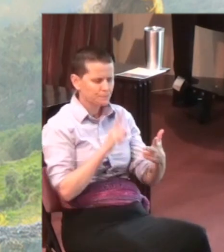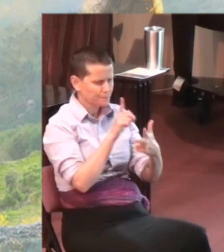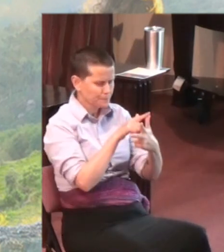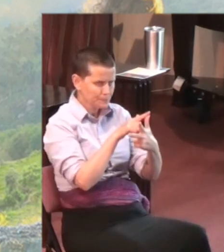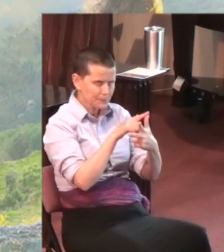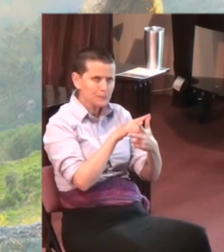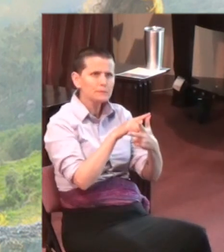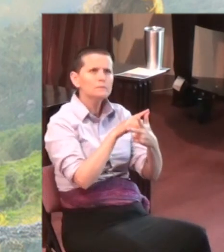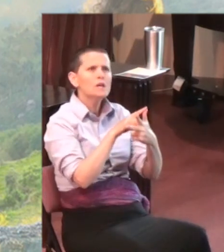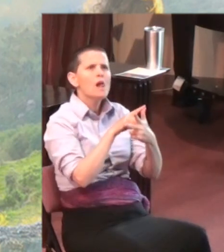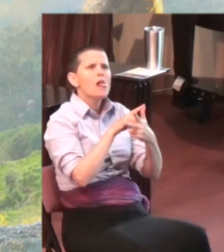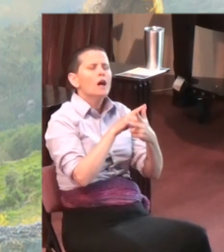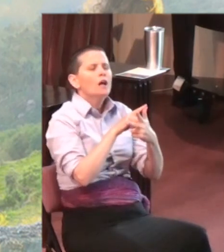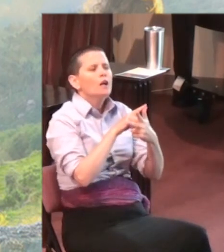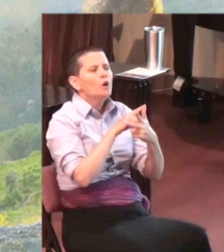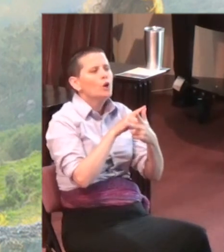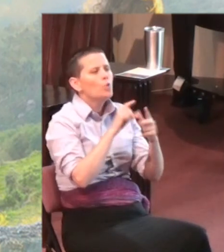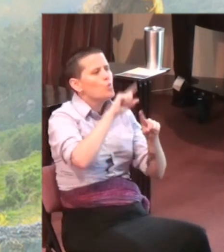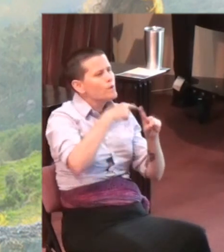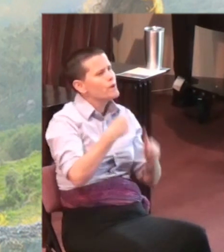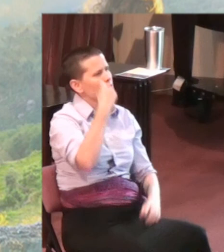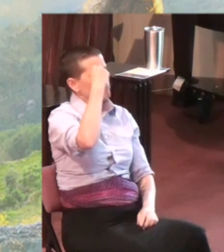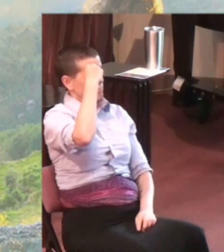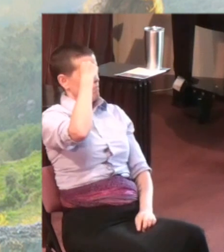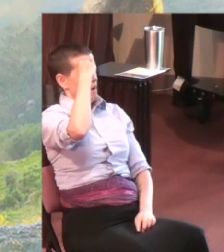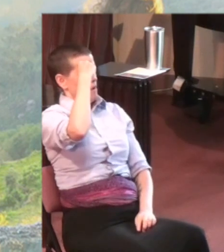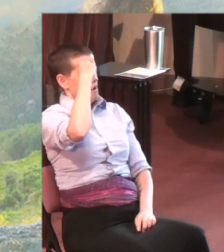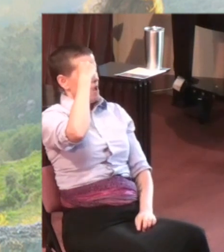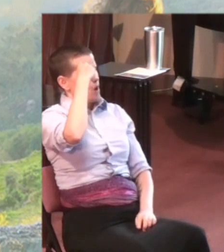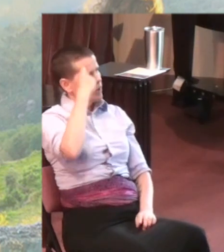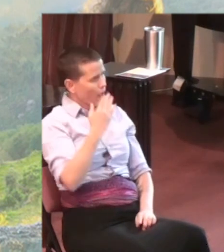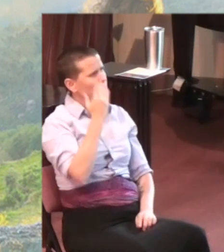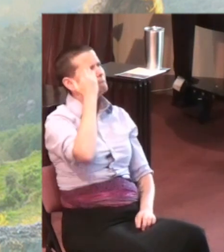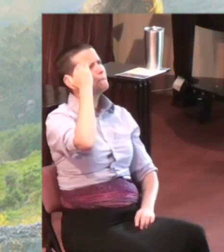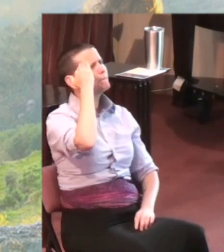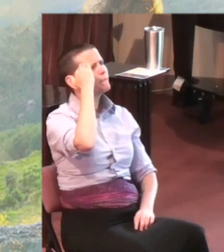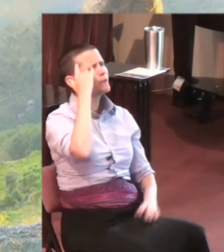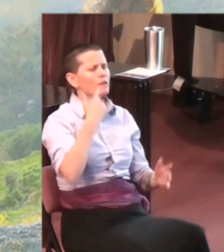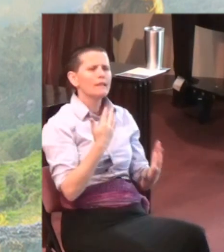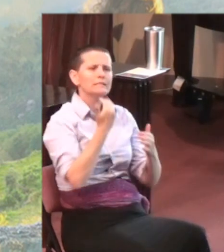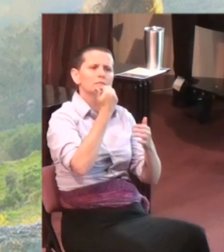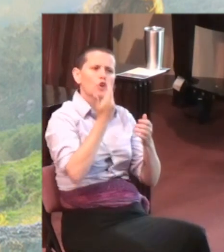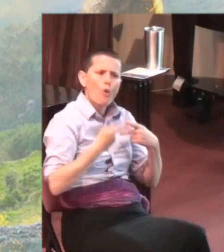mindful, every challenge is a stairway to greater love and compassion.